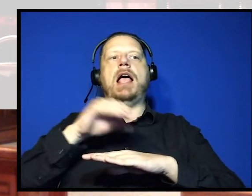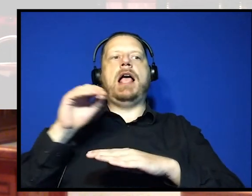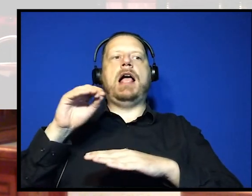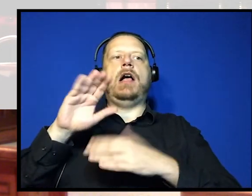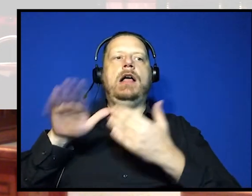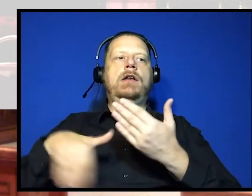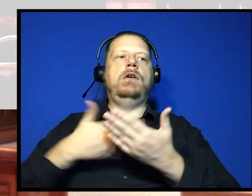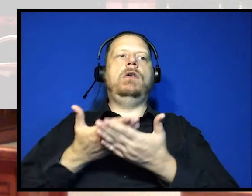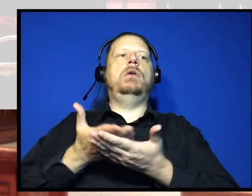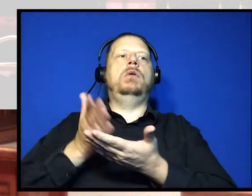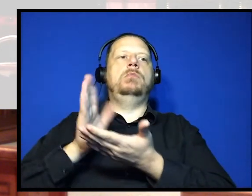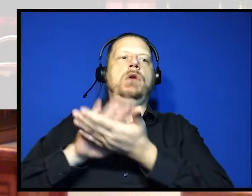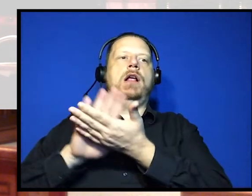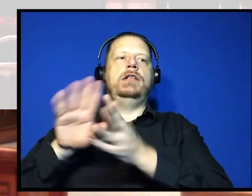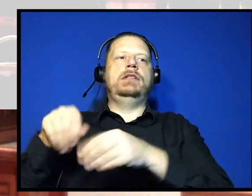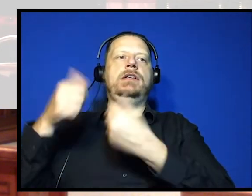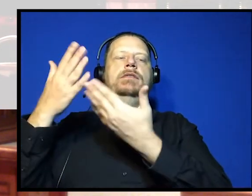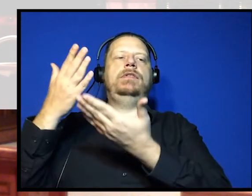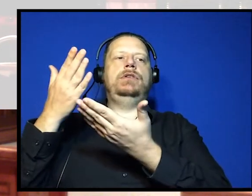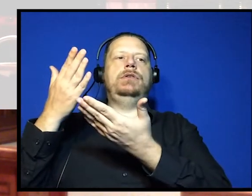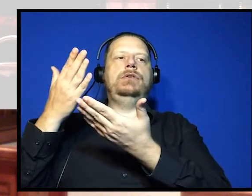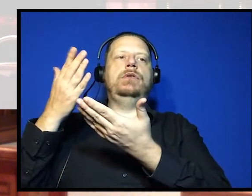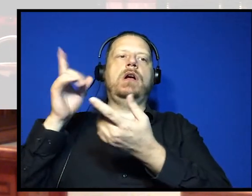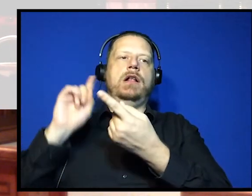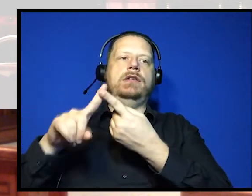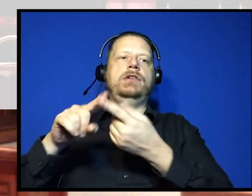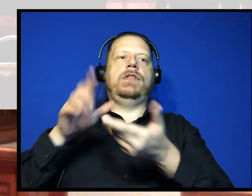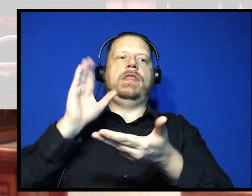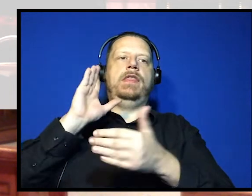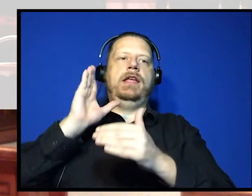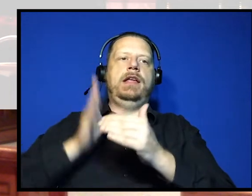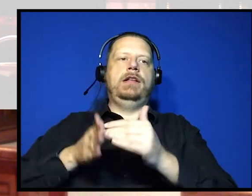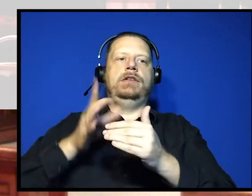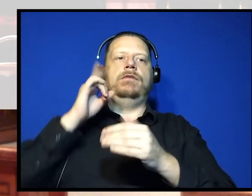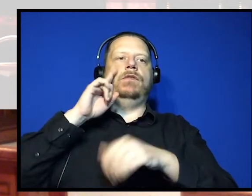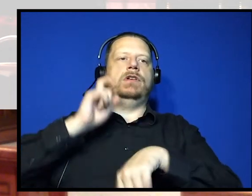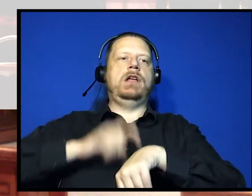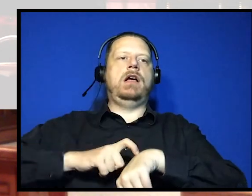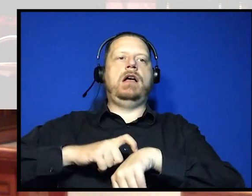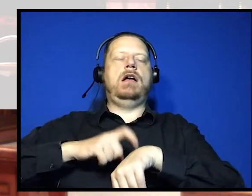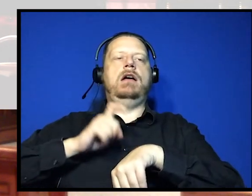kingdom, all praise to you until the end of